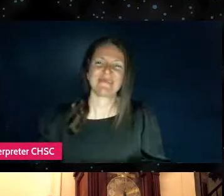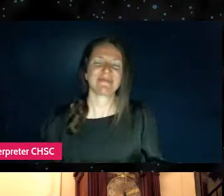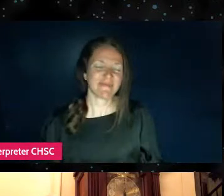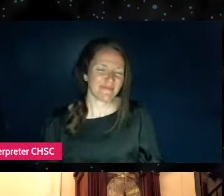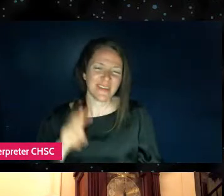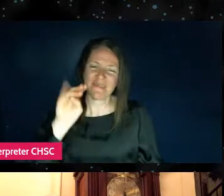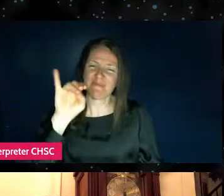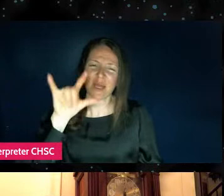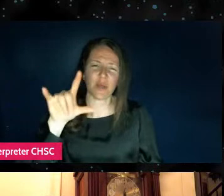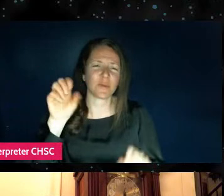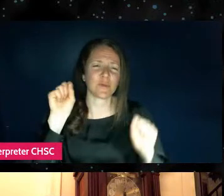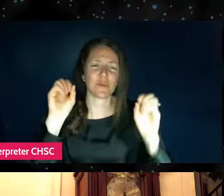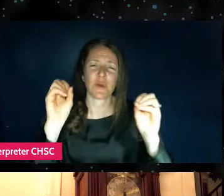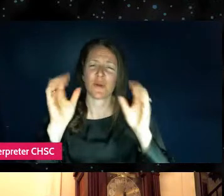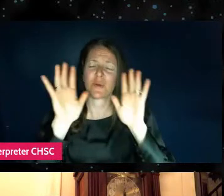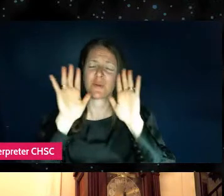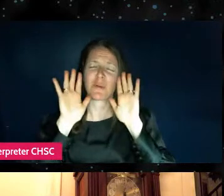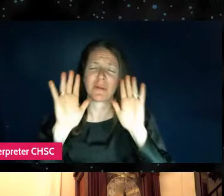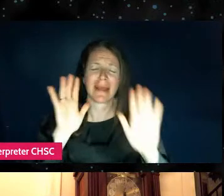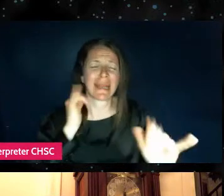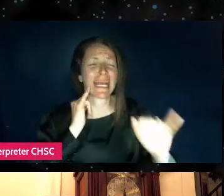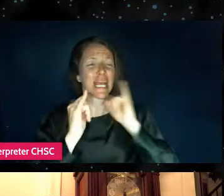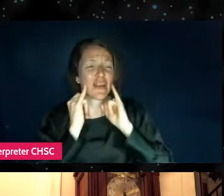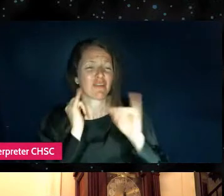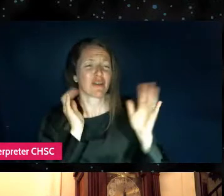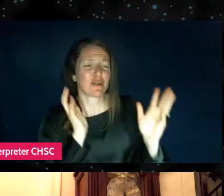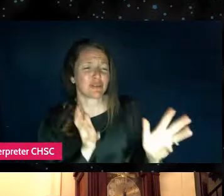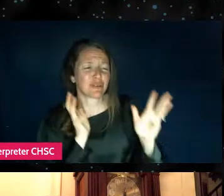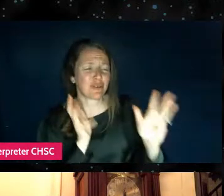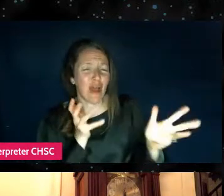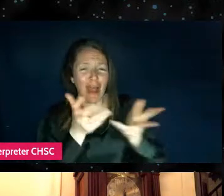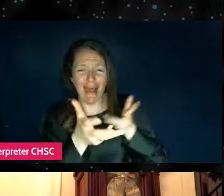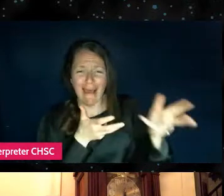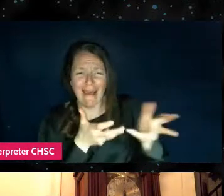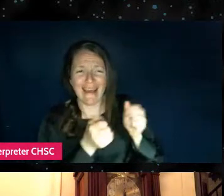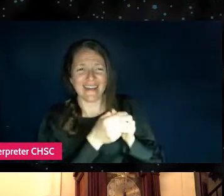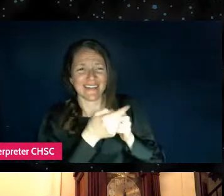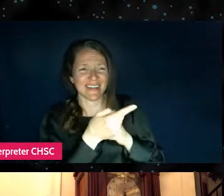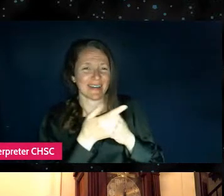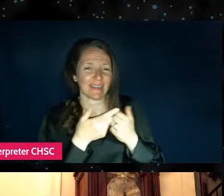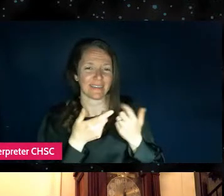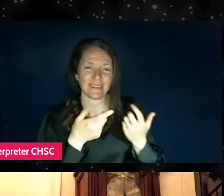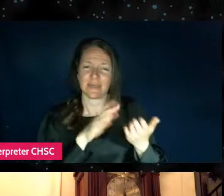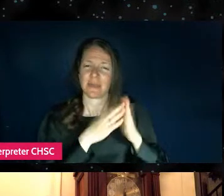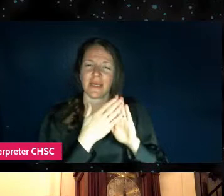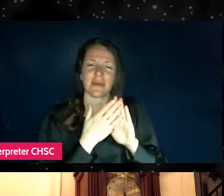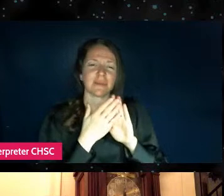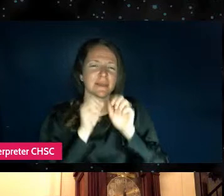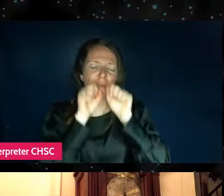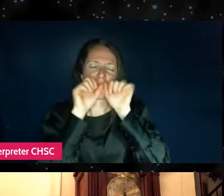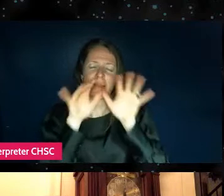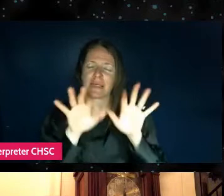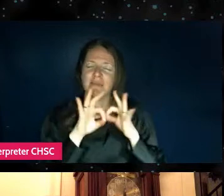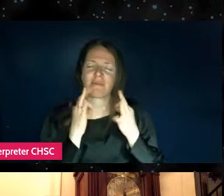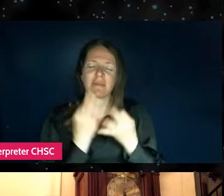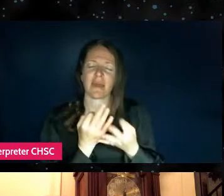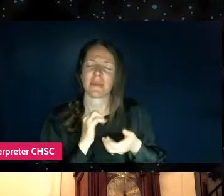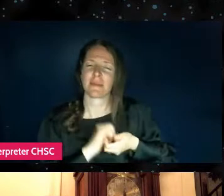so great just interviewing him and talking him through. And he became such a blessed family member to